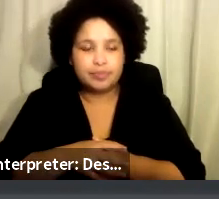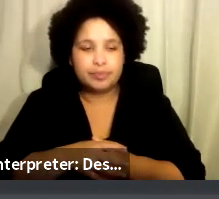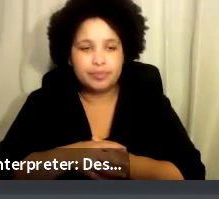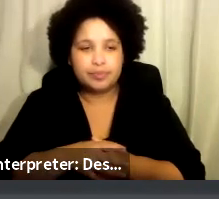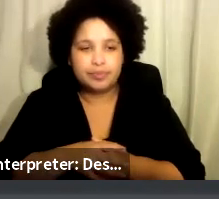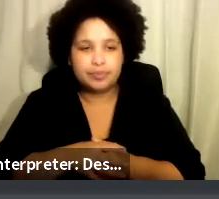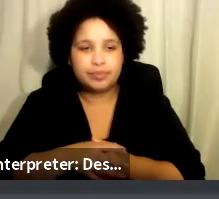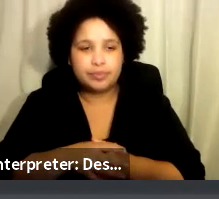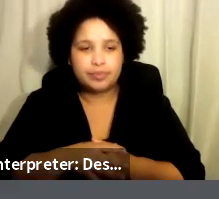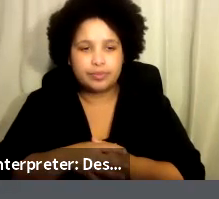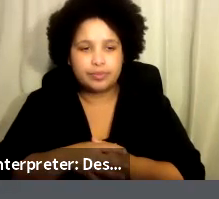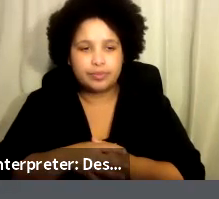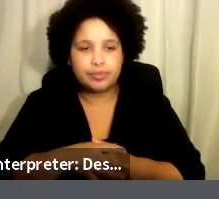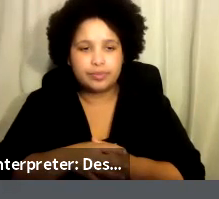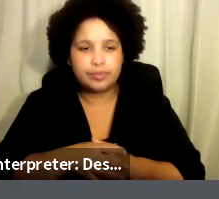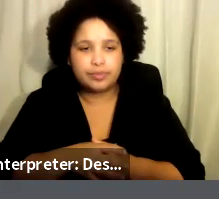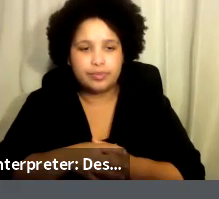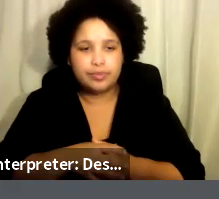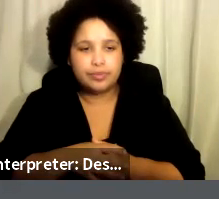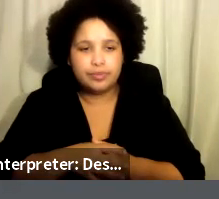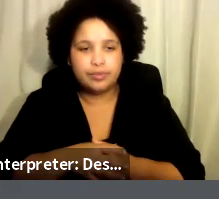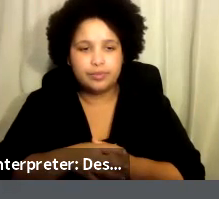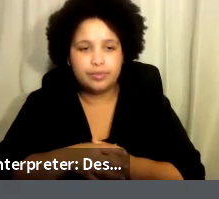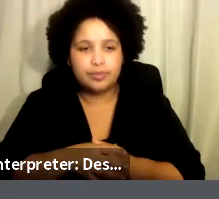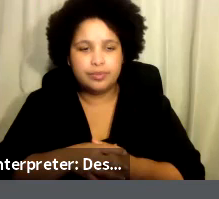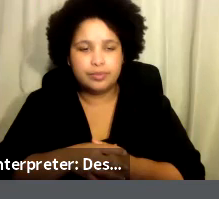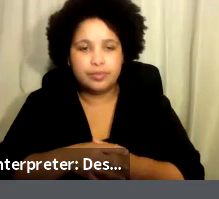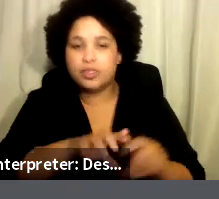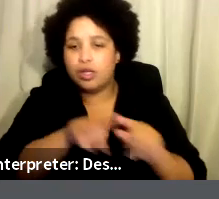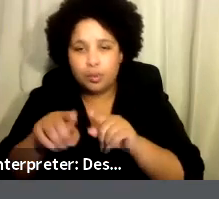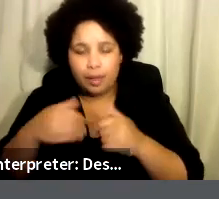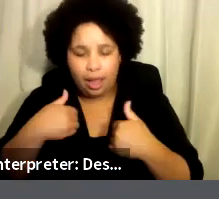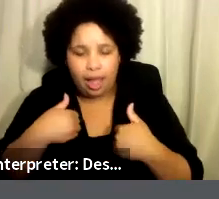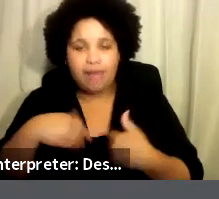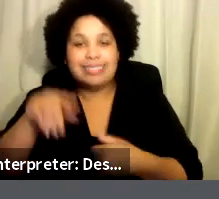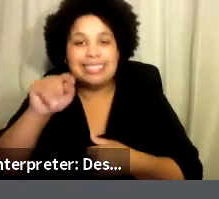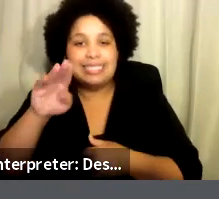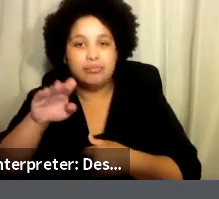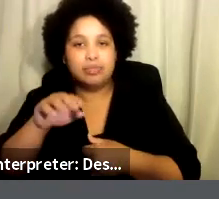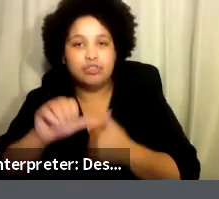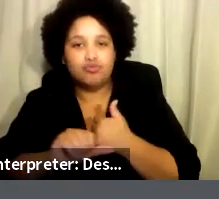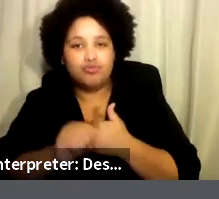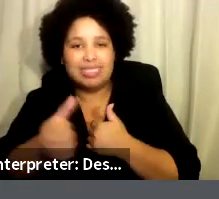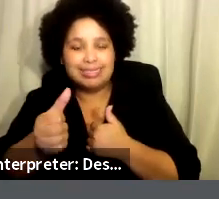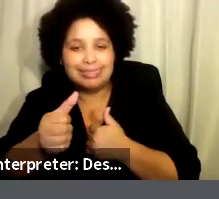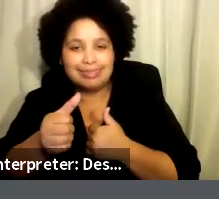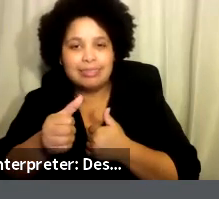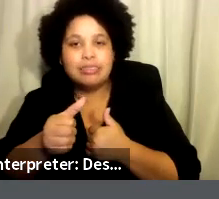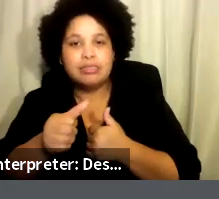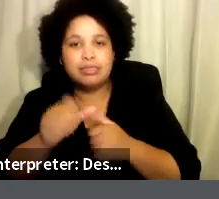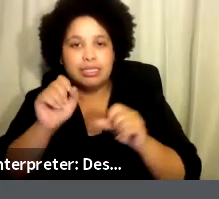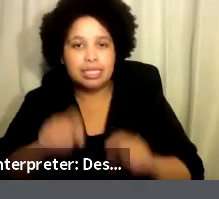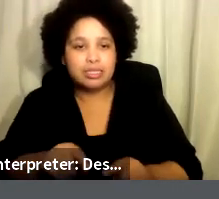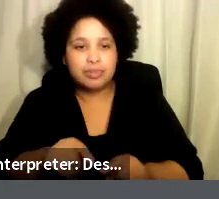And then we have the TB risk assessment. You just mark yes or no, and then